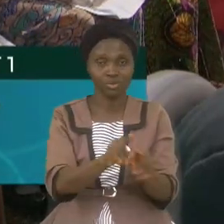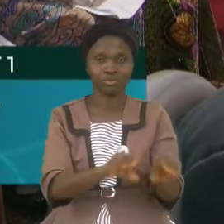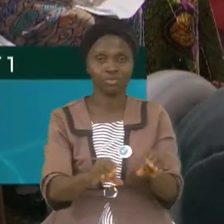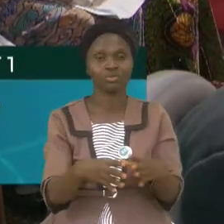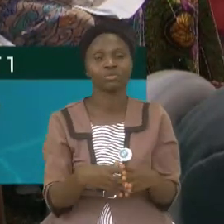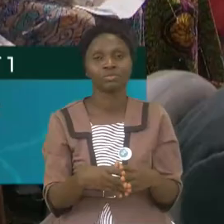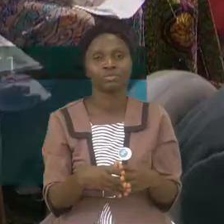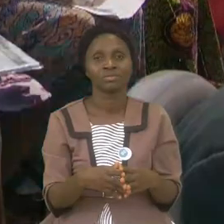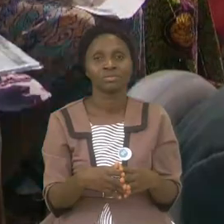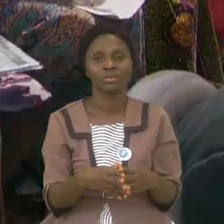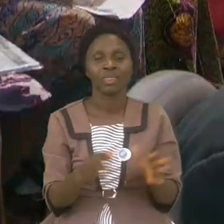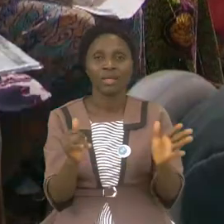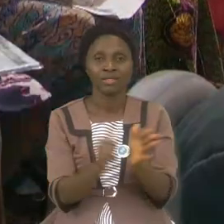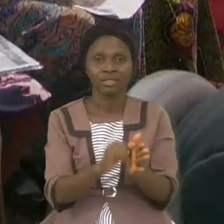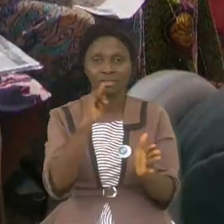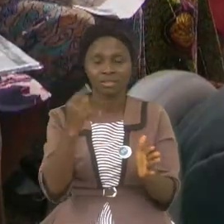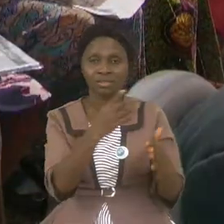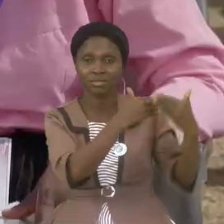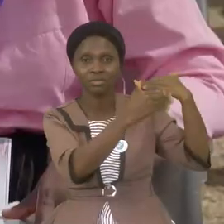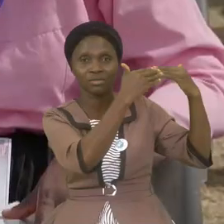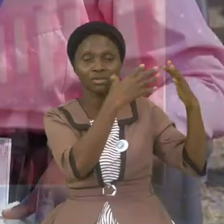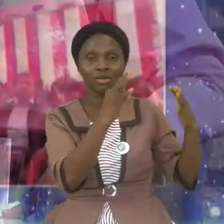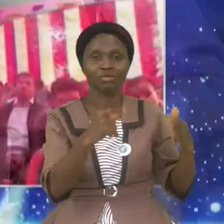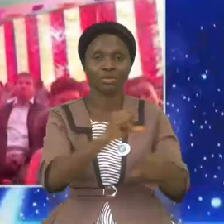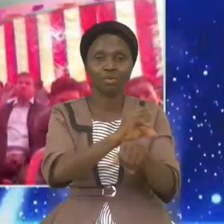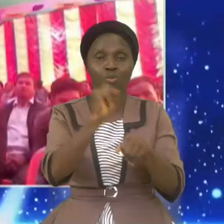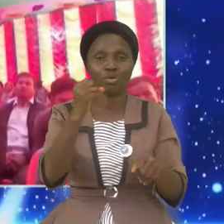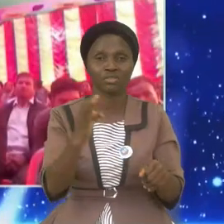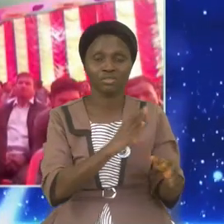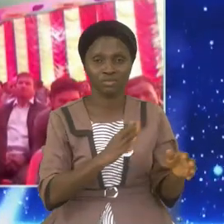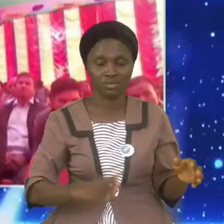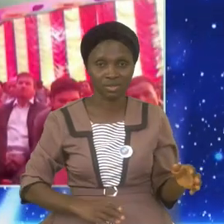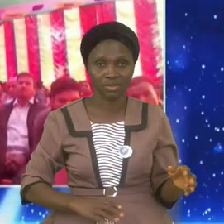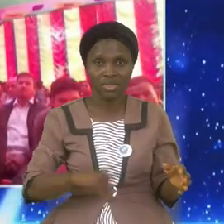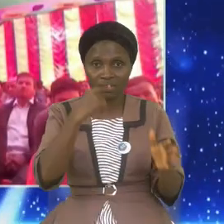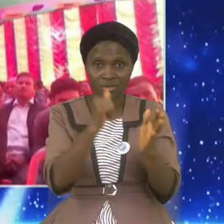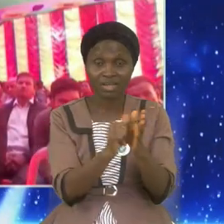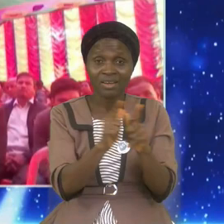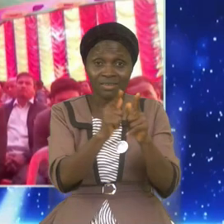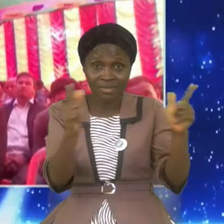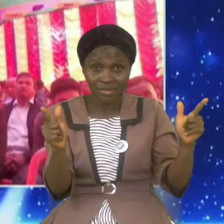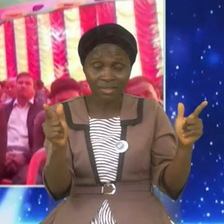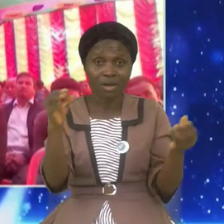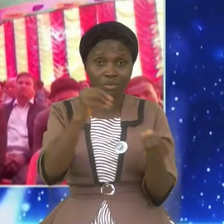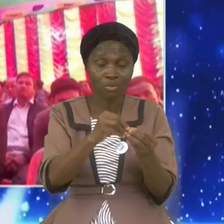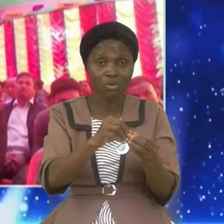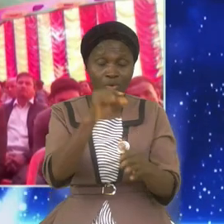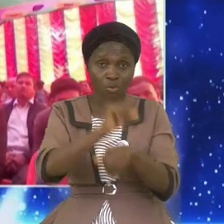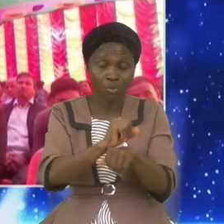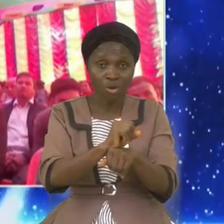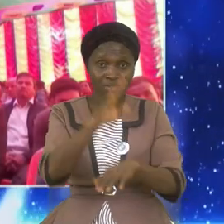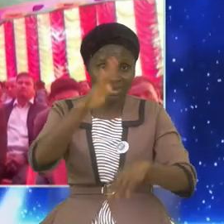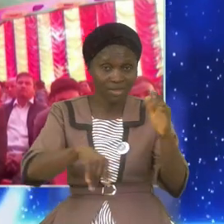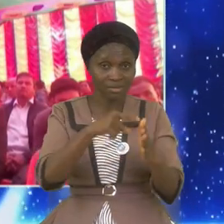generation of the works of Christ. And greater works than these shall he do, because I go to